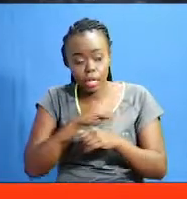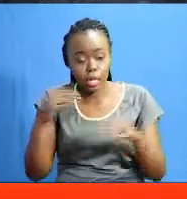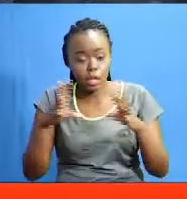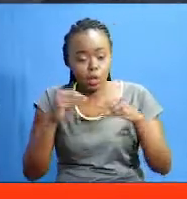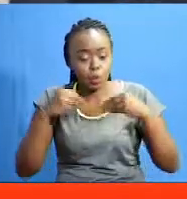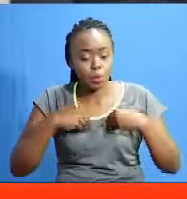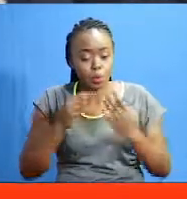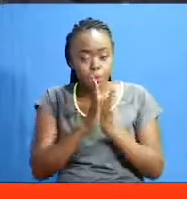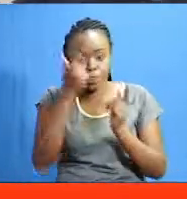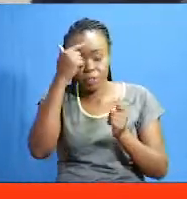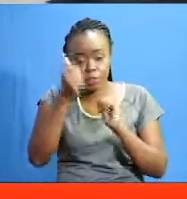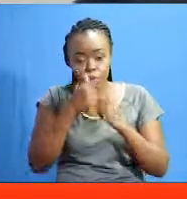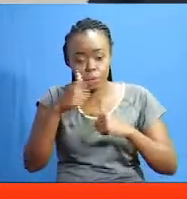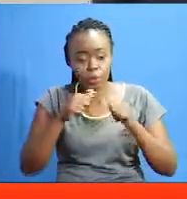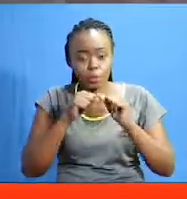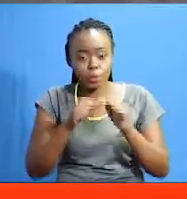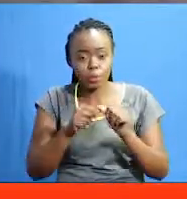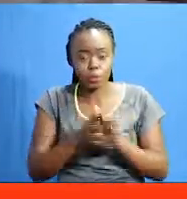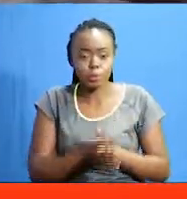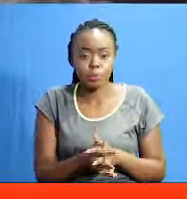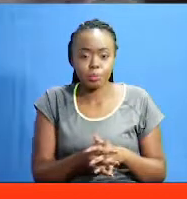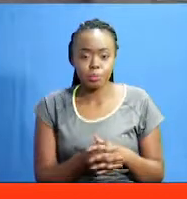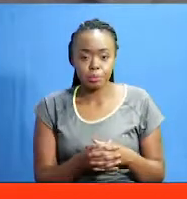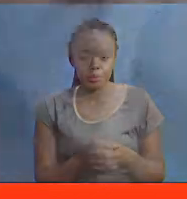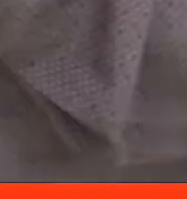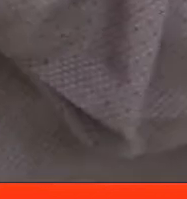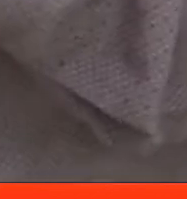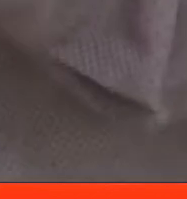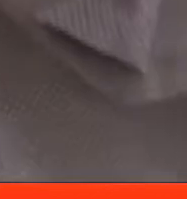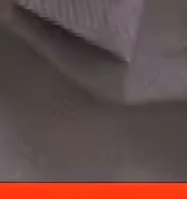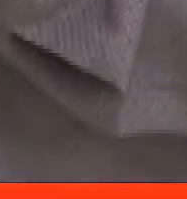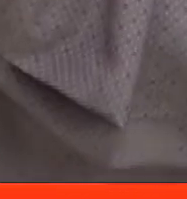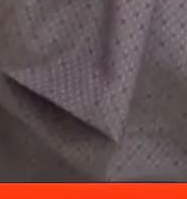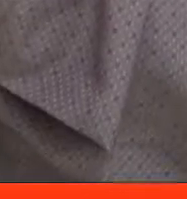and access mentors for scholars. Emmanuel Kutosi,